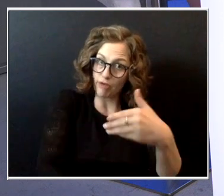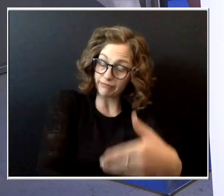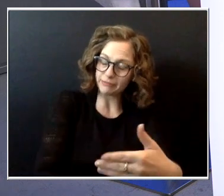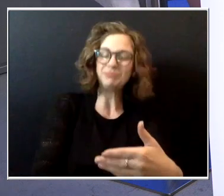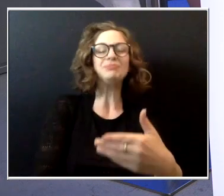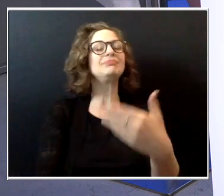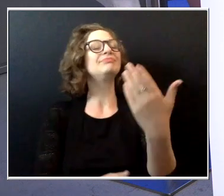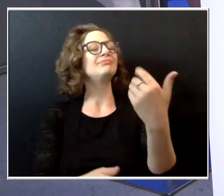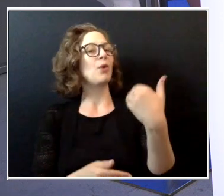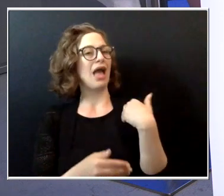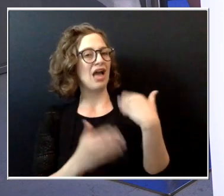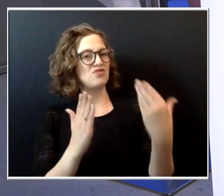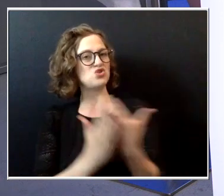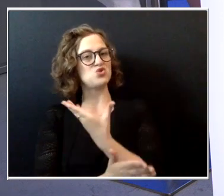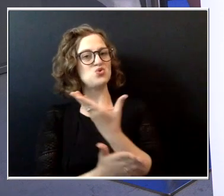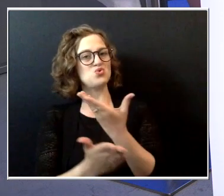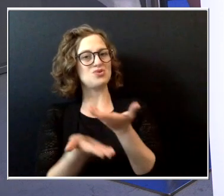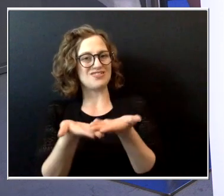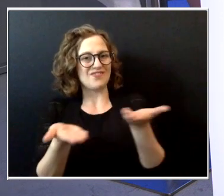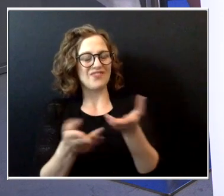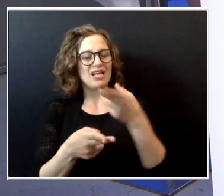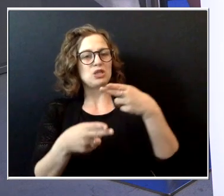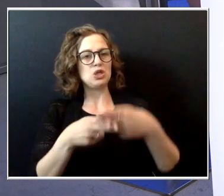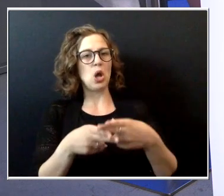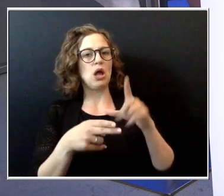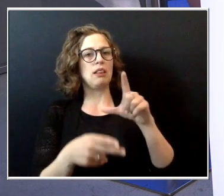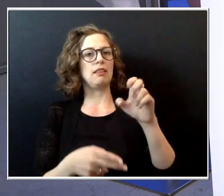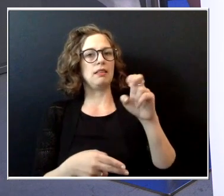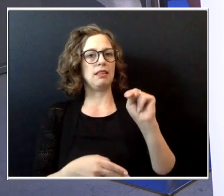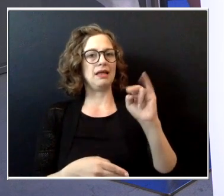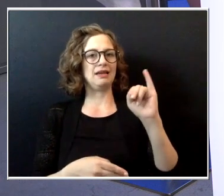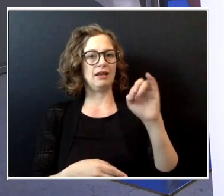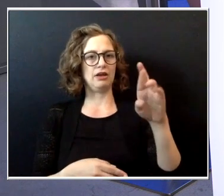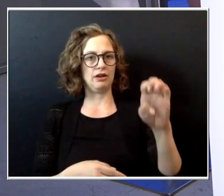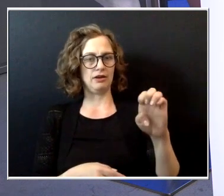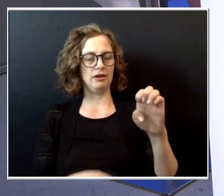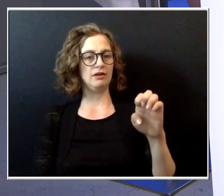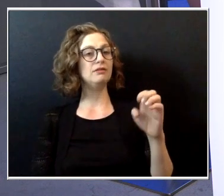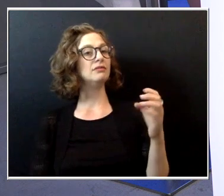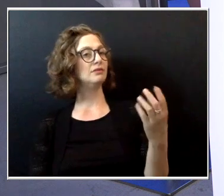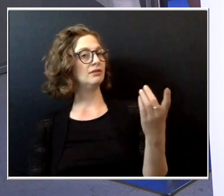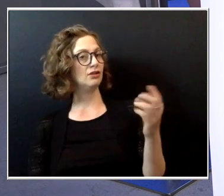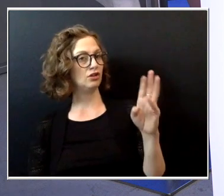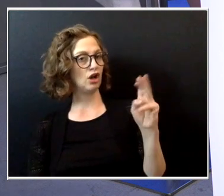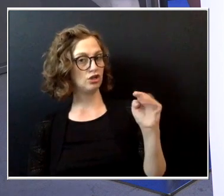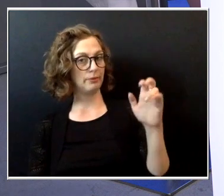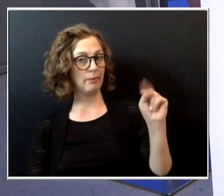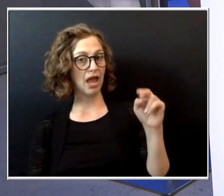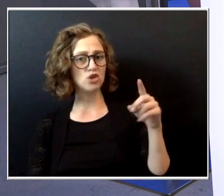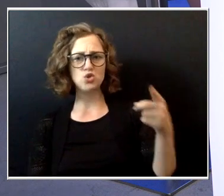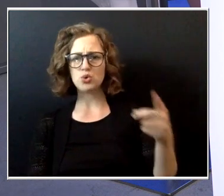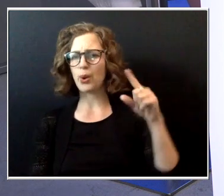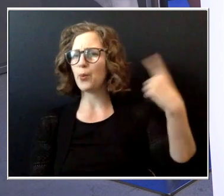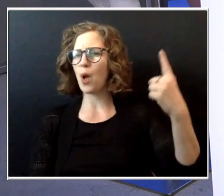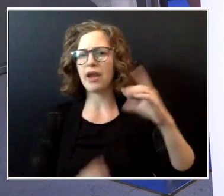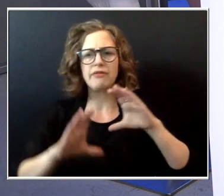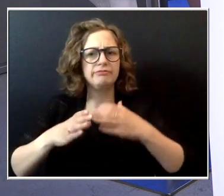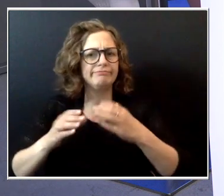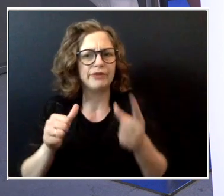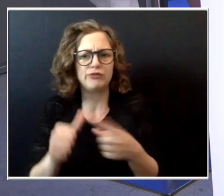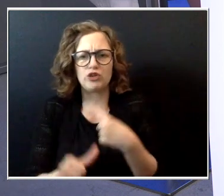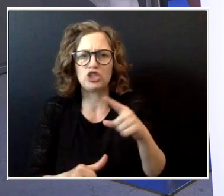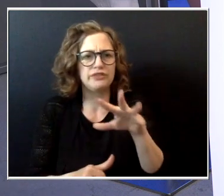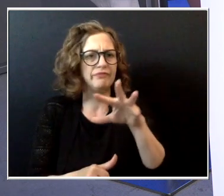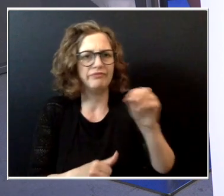Lenire. Dr. Mann, you were one of the first 50 doctors in the United States to provide that therapy. You brought one in as an example. Tell us